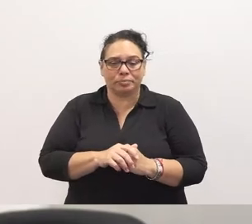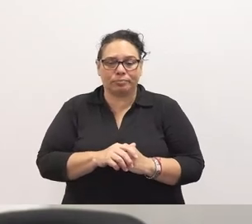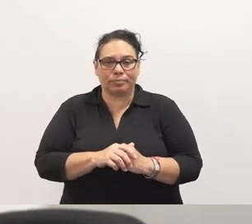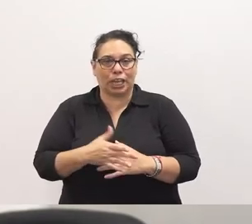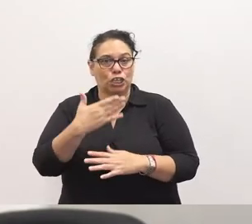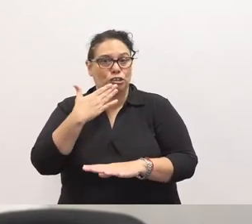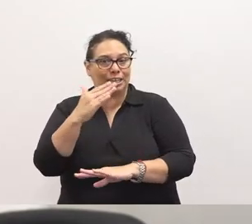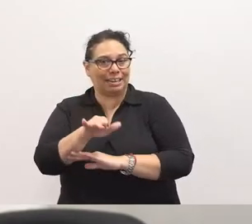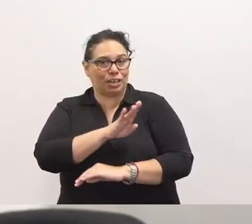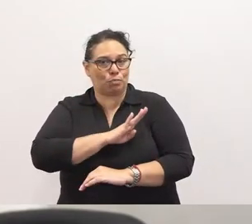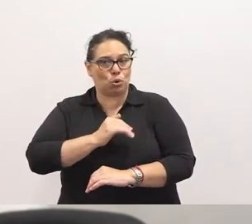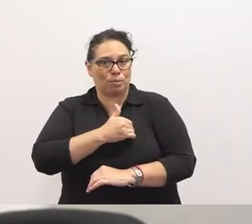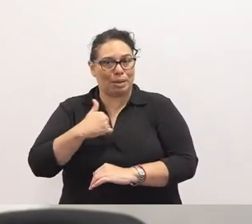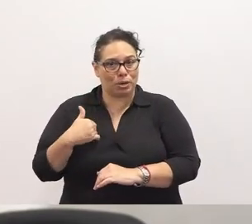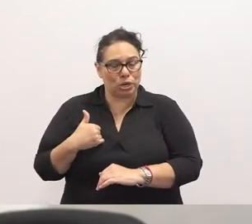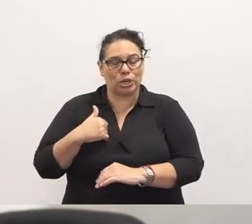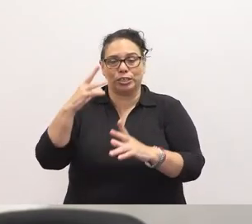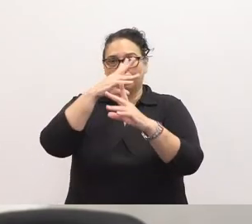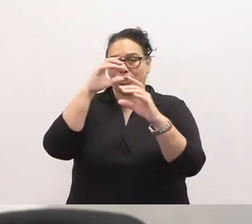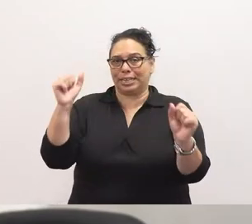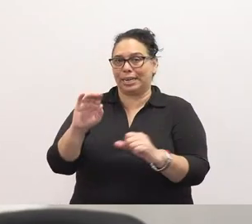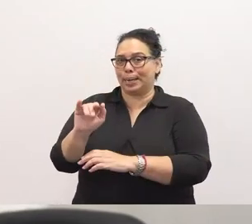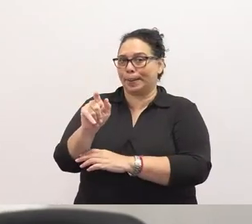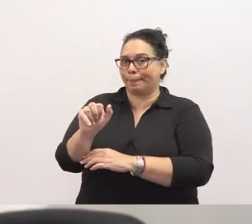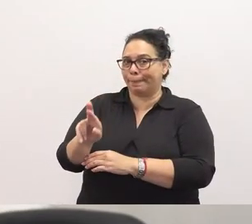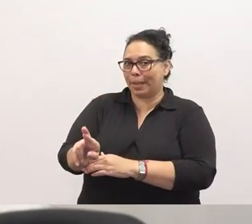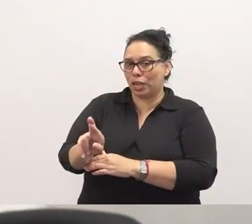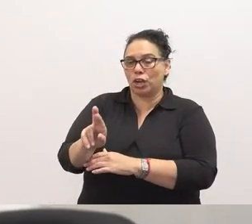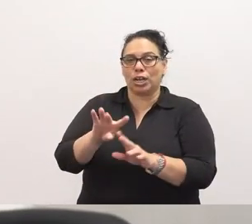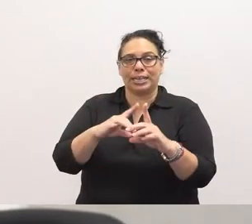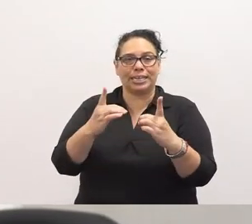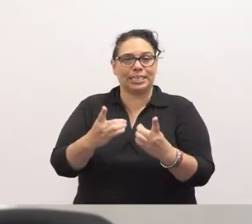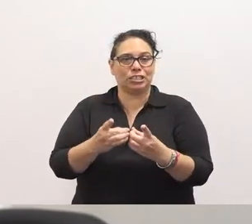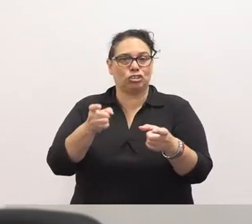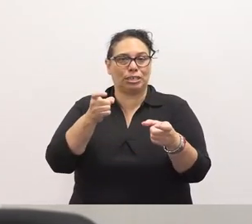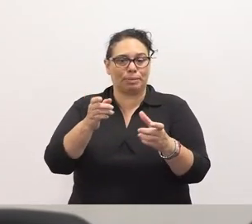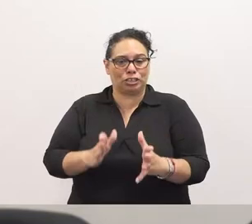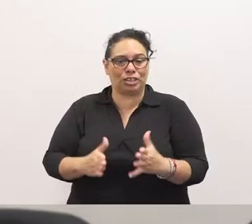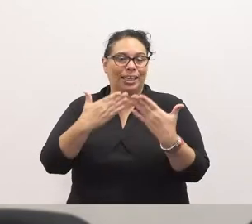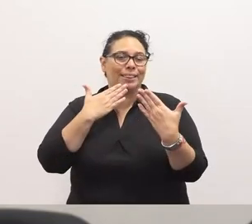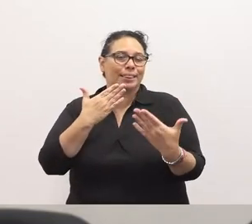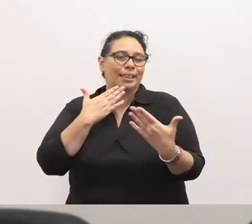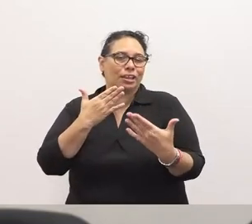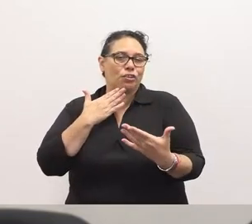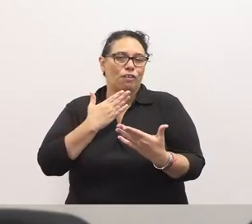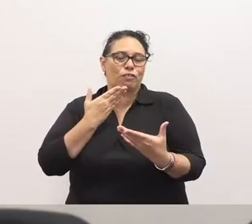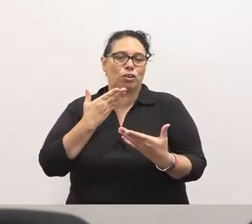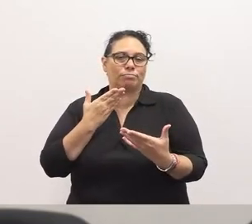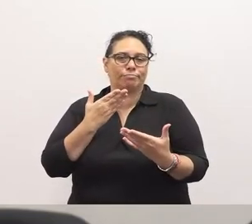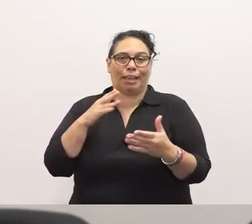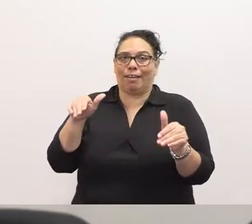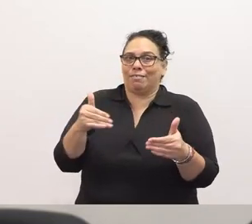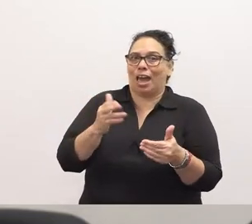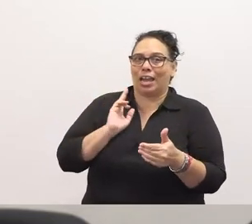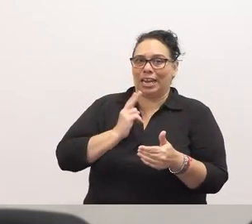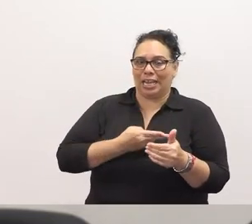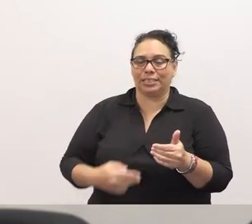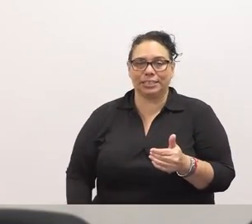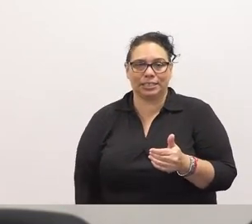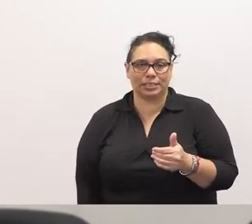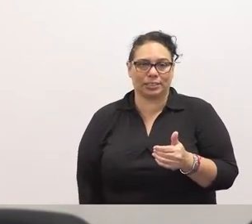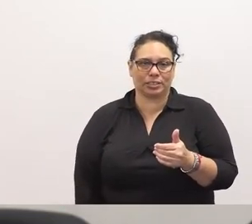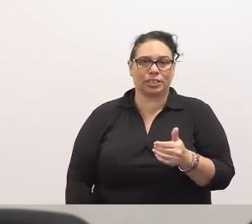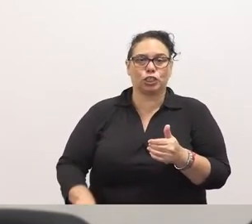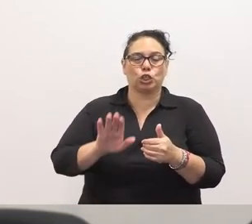Good evening, board members, Superintendent Baker, and district administrators. Thank you very much for inviting us to your board